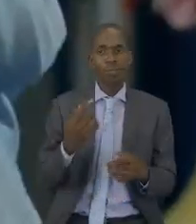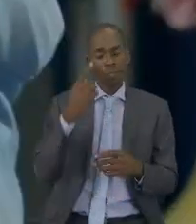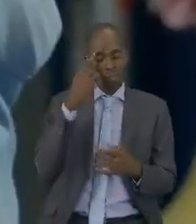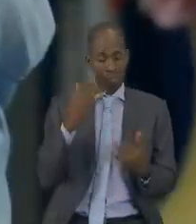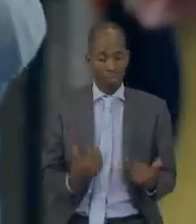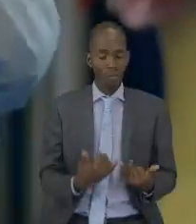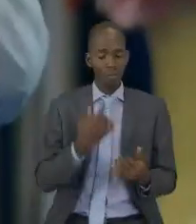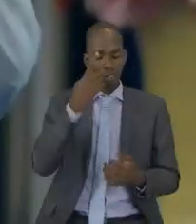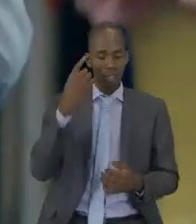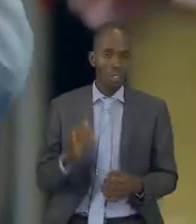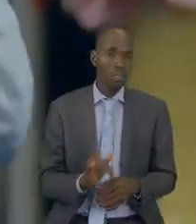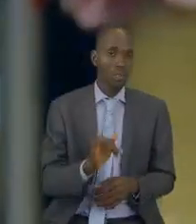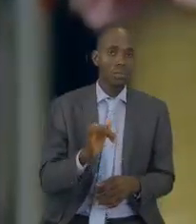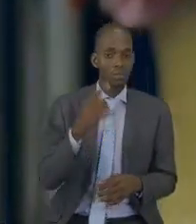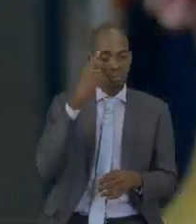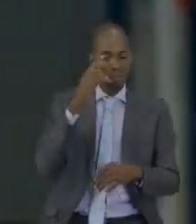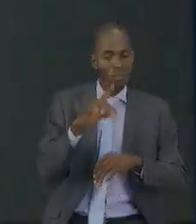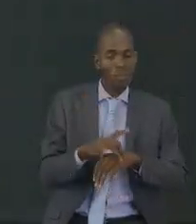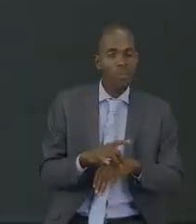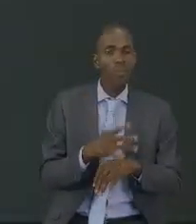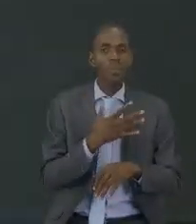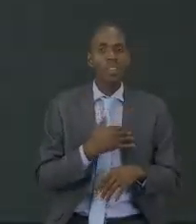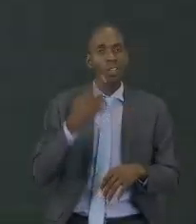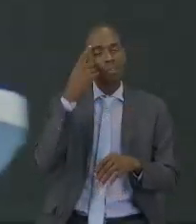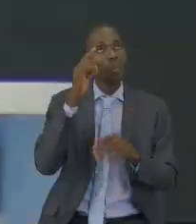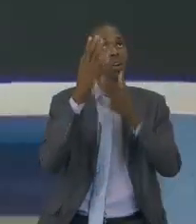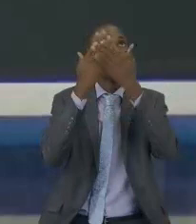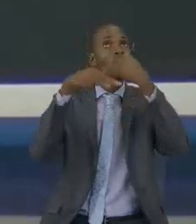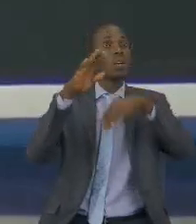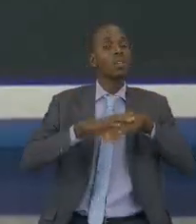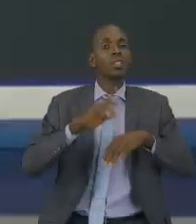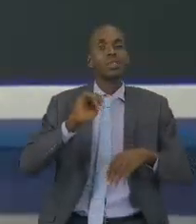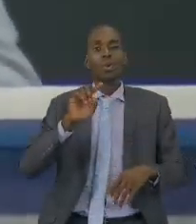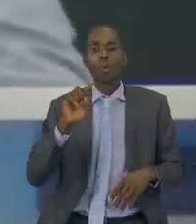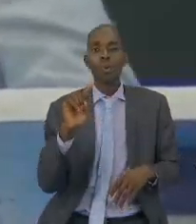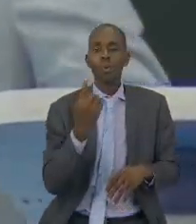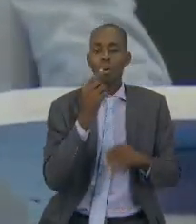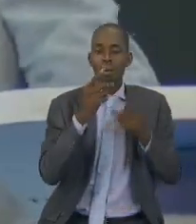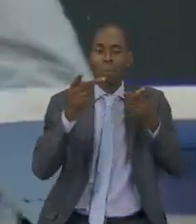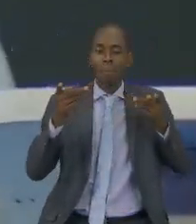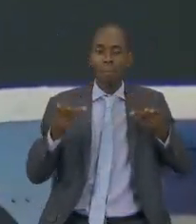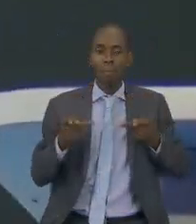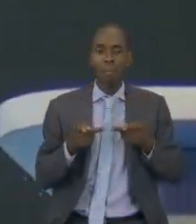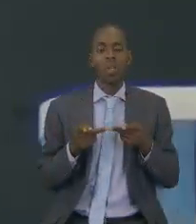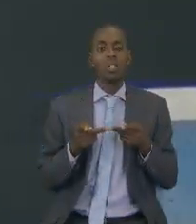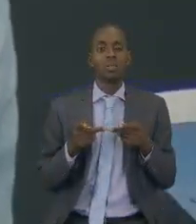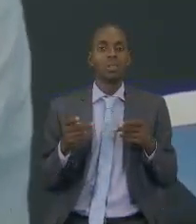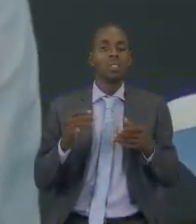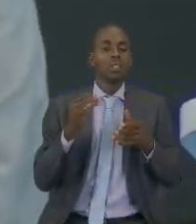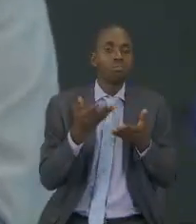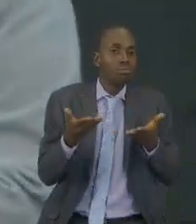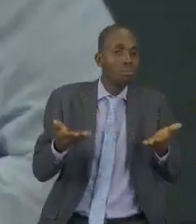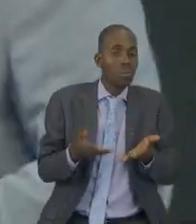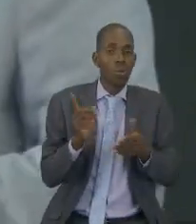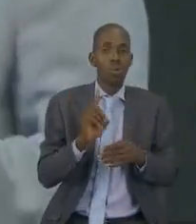eternity, for earth, and for heaven. The only place that